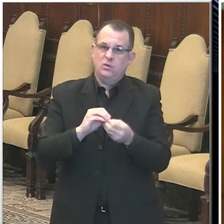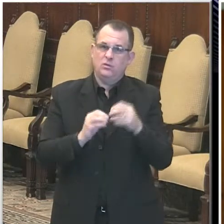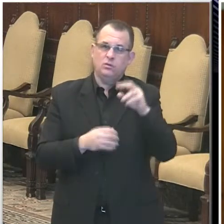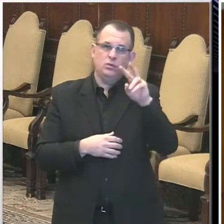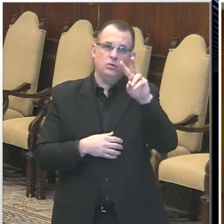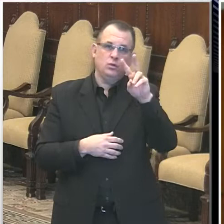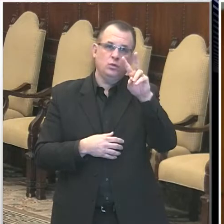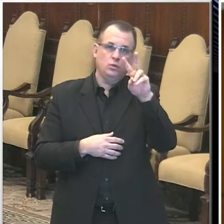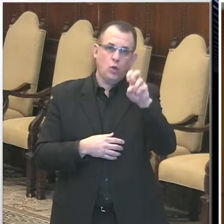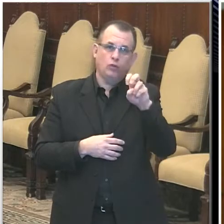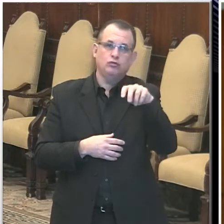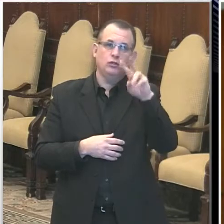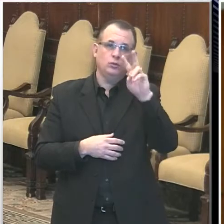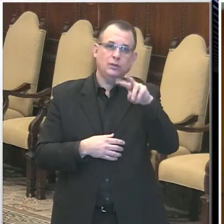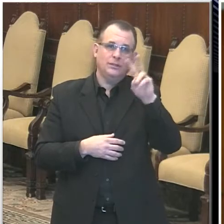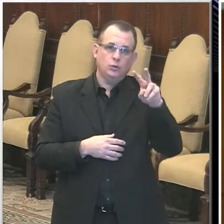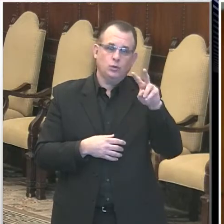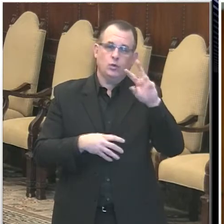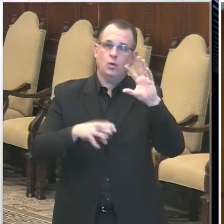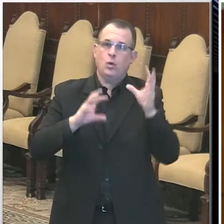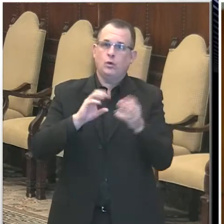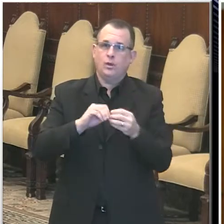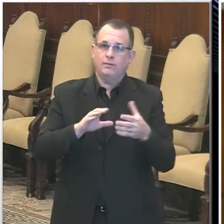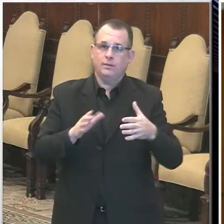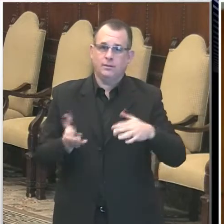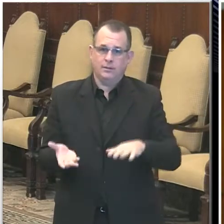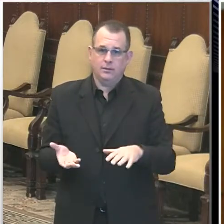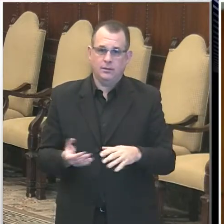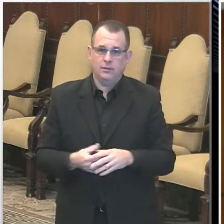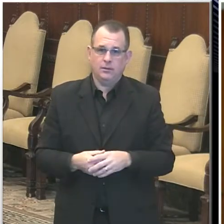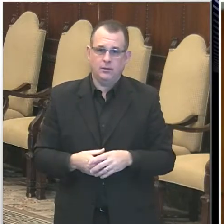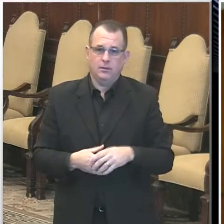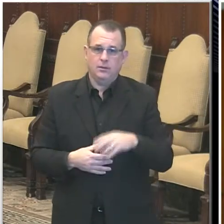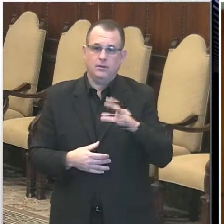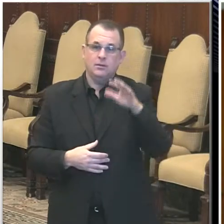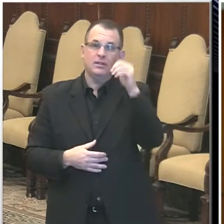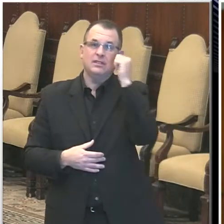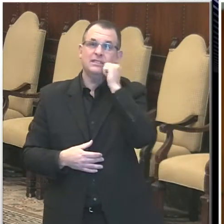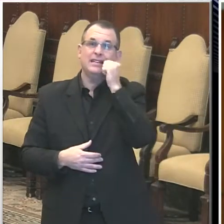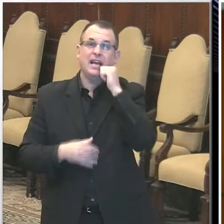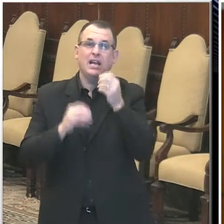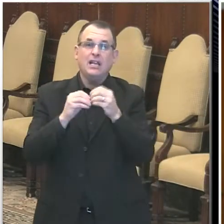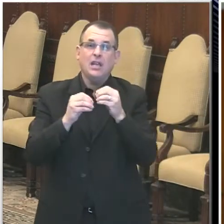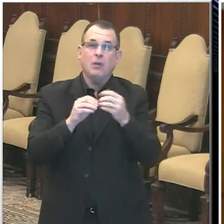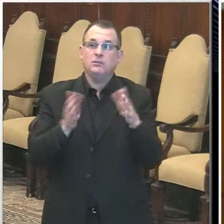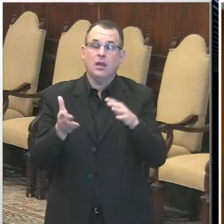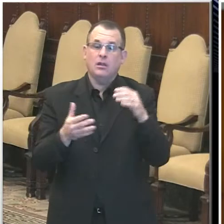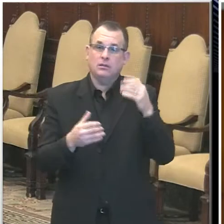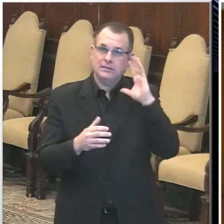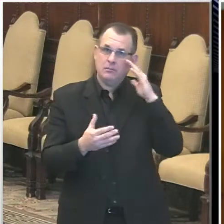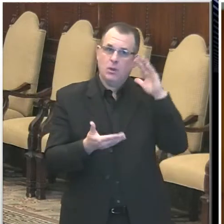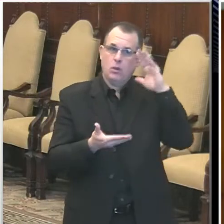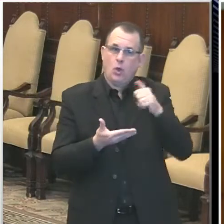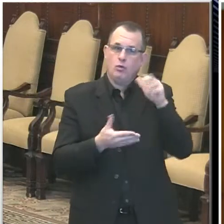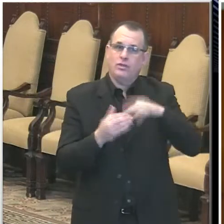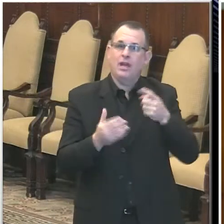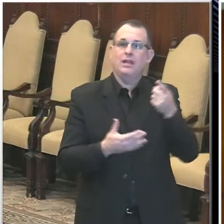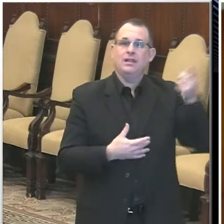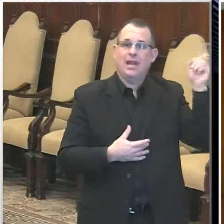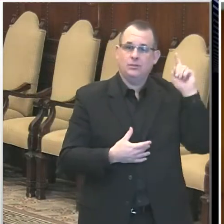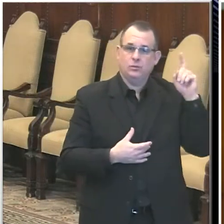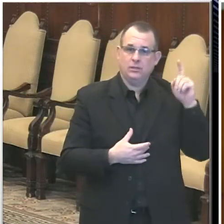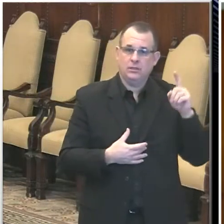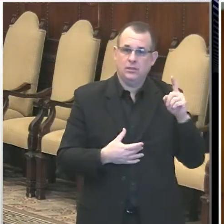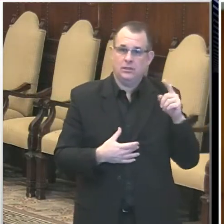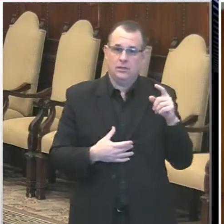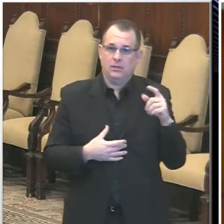beginning of the epidemic. Now, that number of daily deaths is lower than we saw last week. We're repeating more than 30 deaths in a single day. We want the